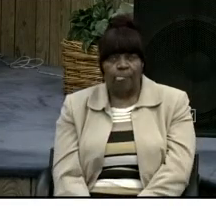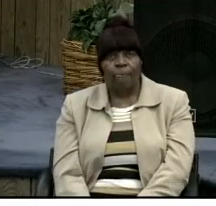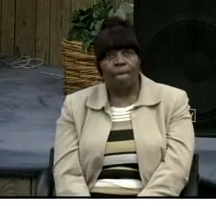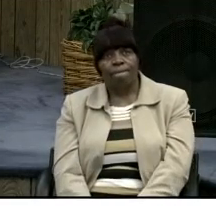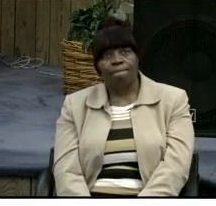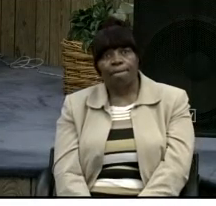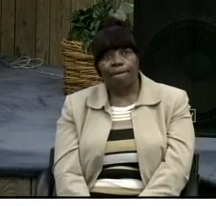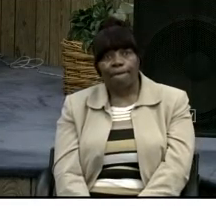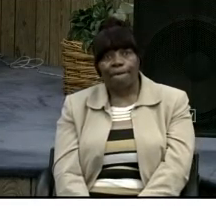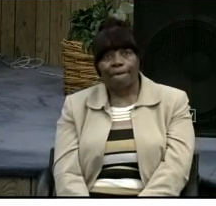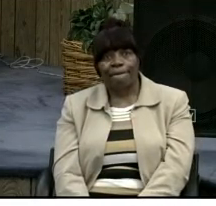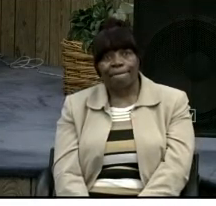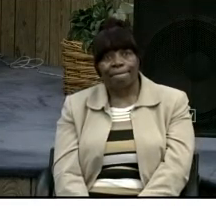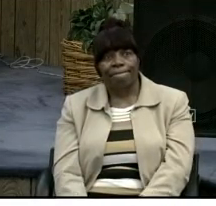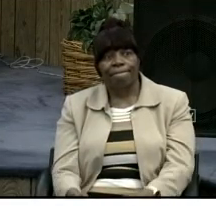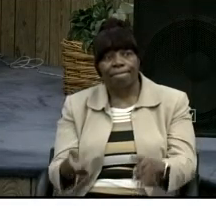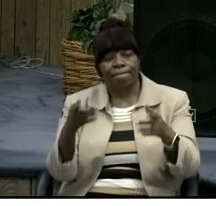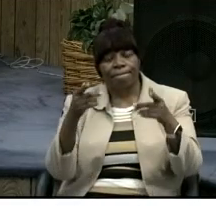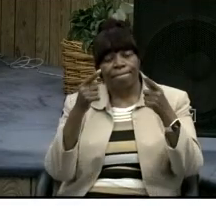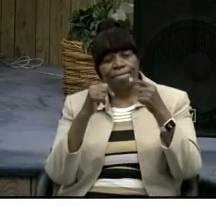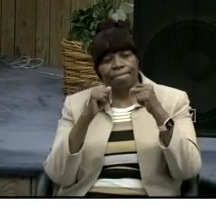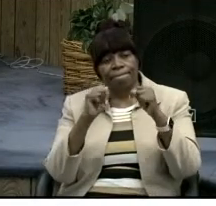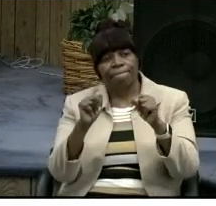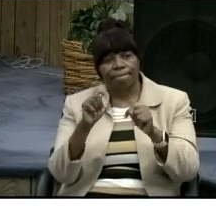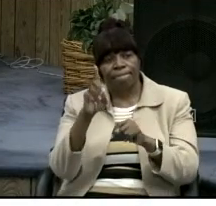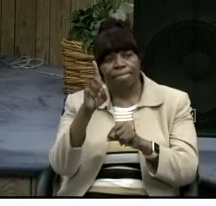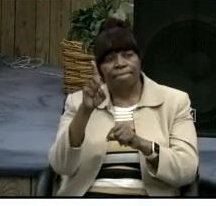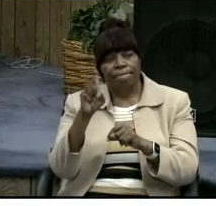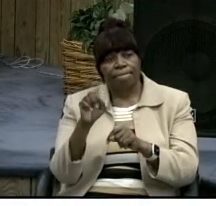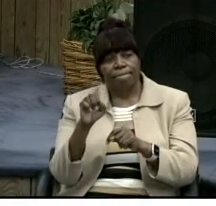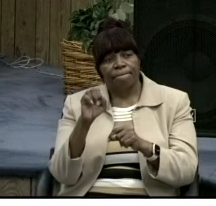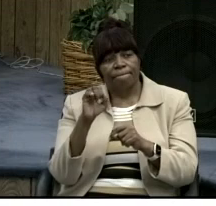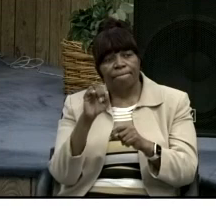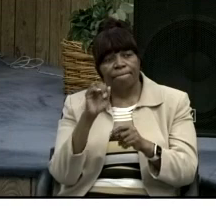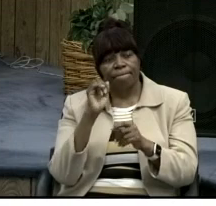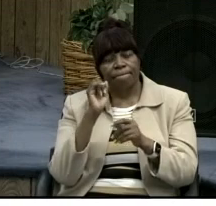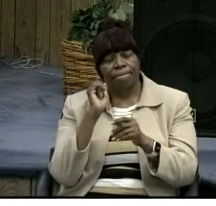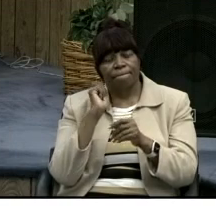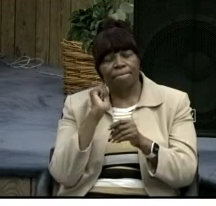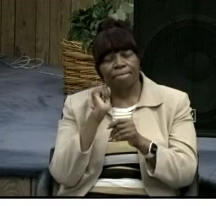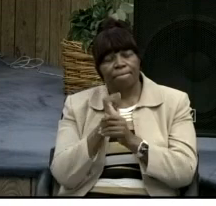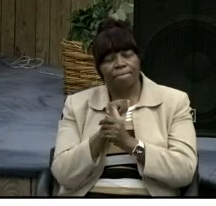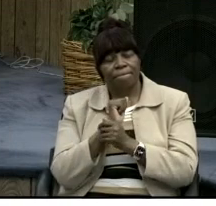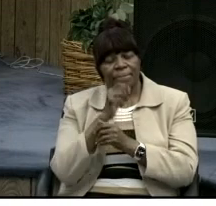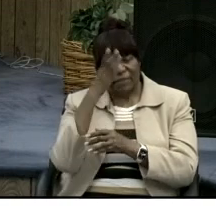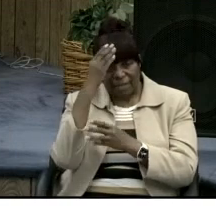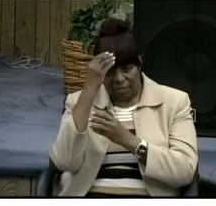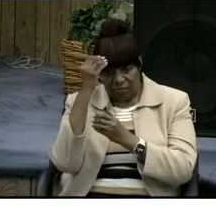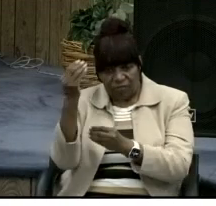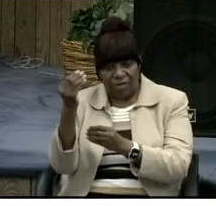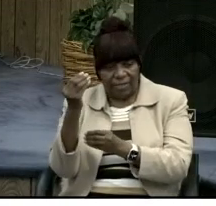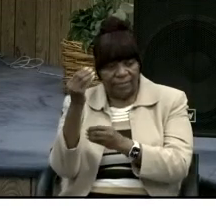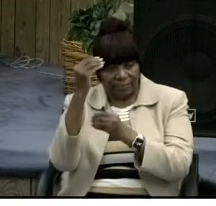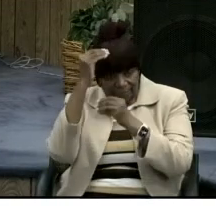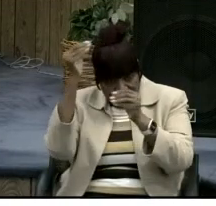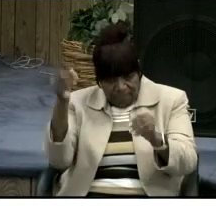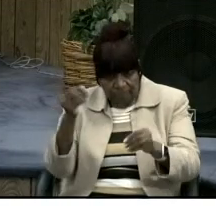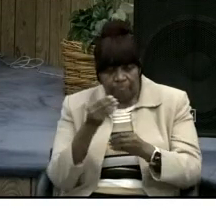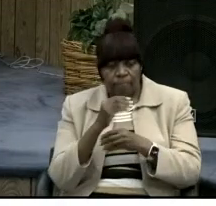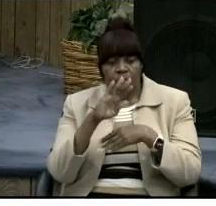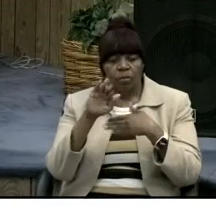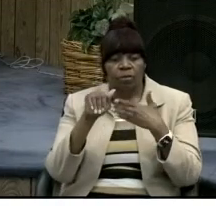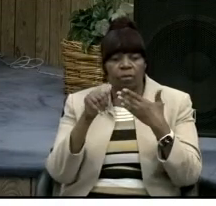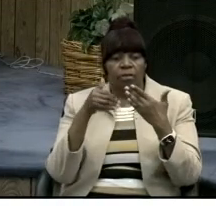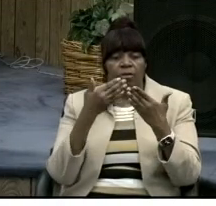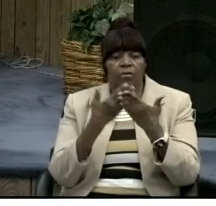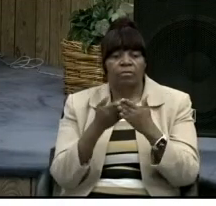Now, I tried to do this in such a way, I got some advice. so that it would be so we all could do it.